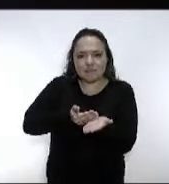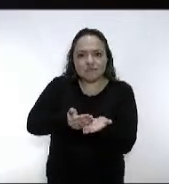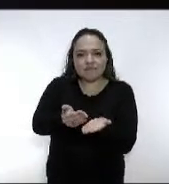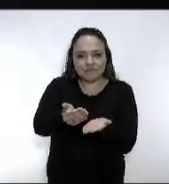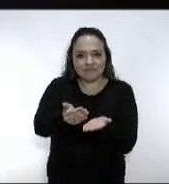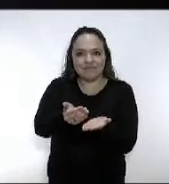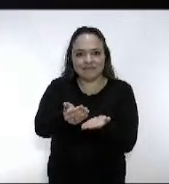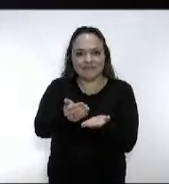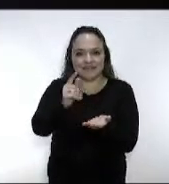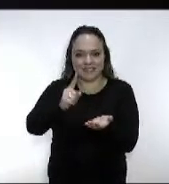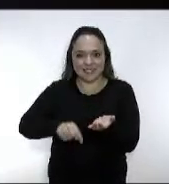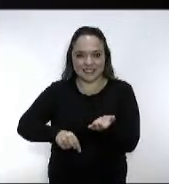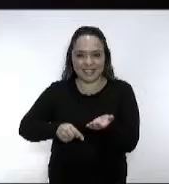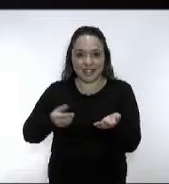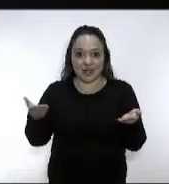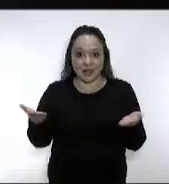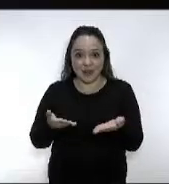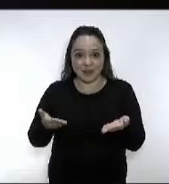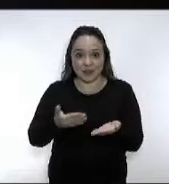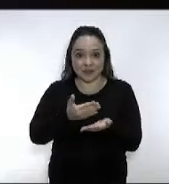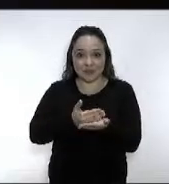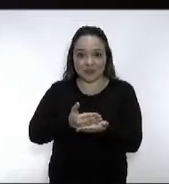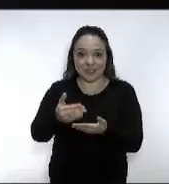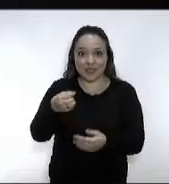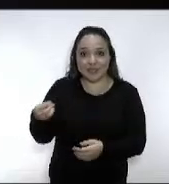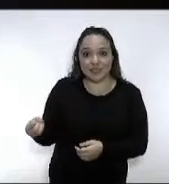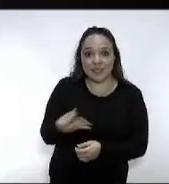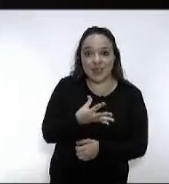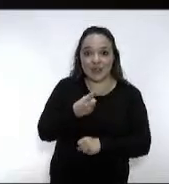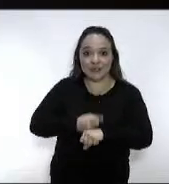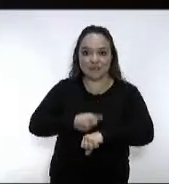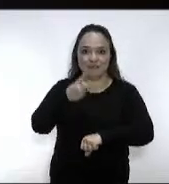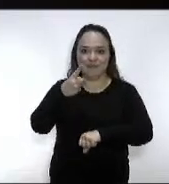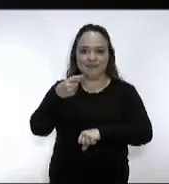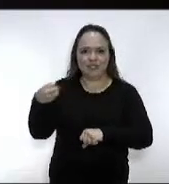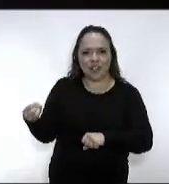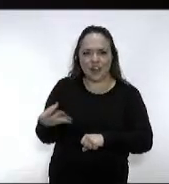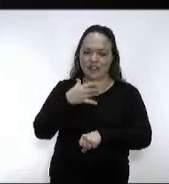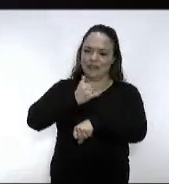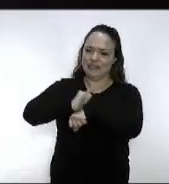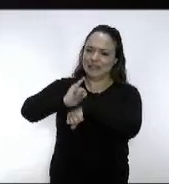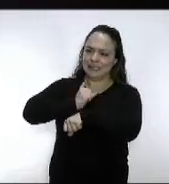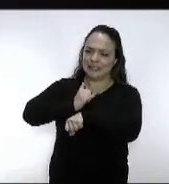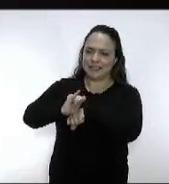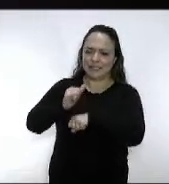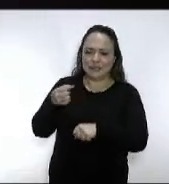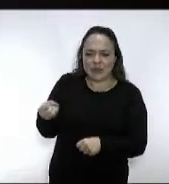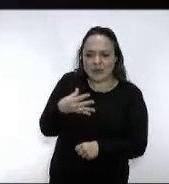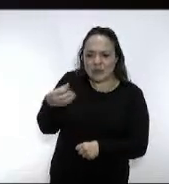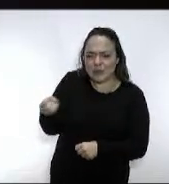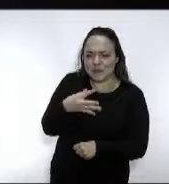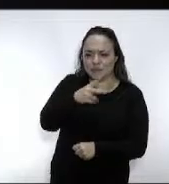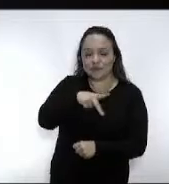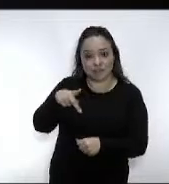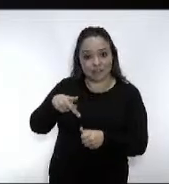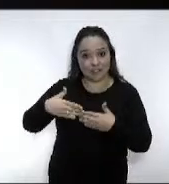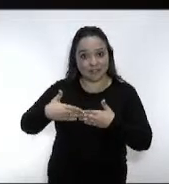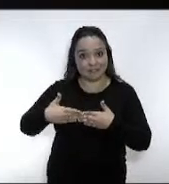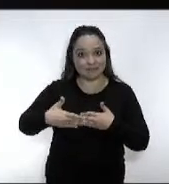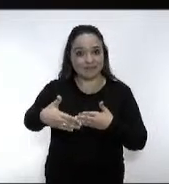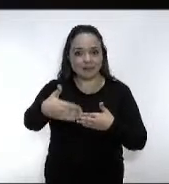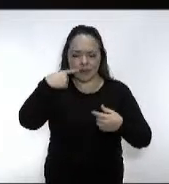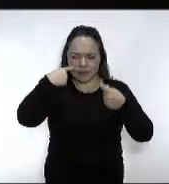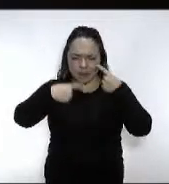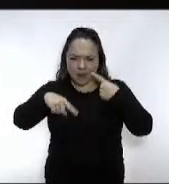Commencement means beginning, and today's ceremony marks the beginning of a new stage, new ways, new professors, new